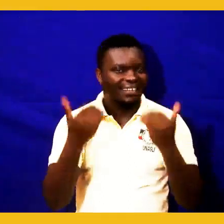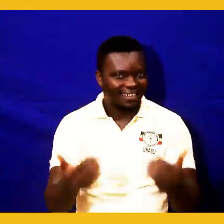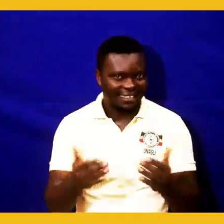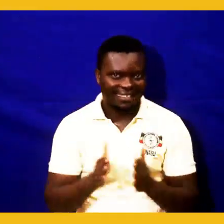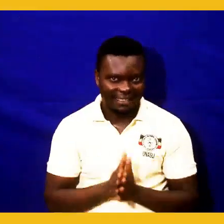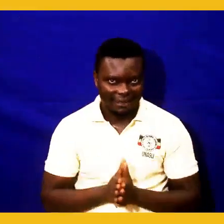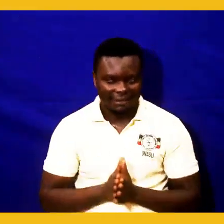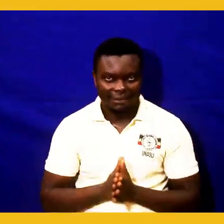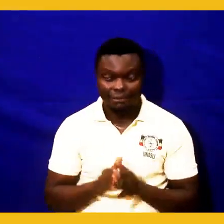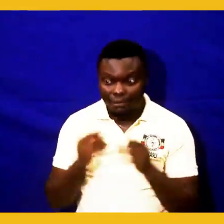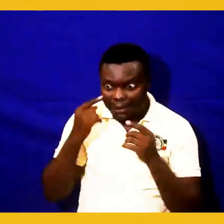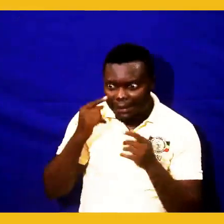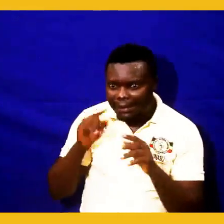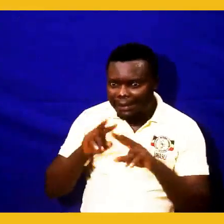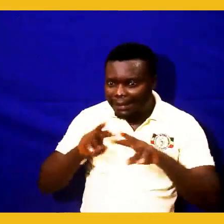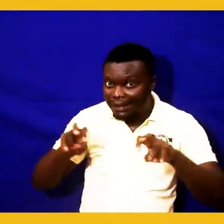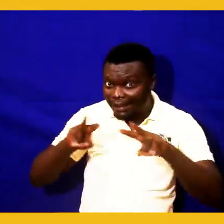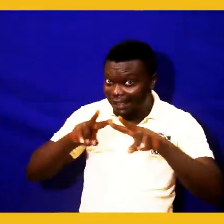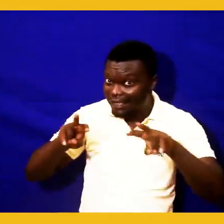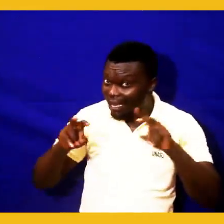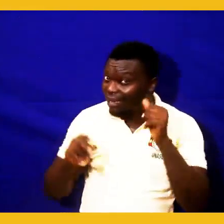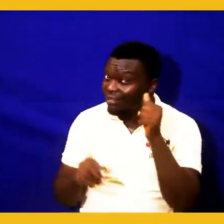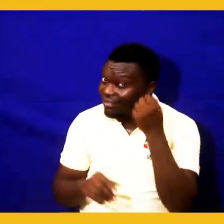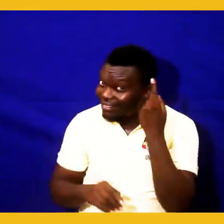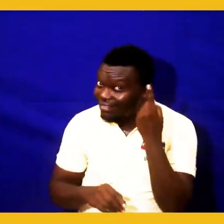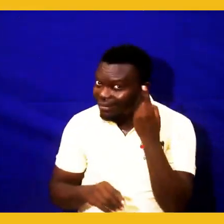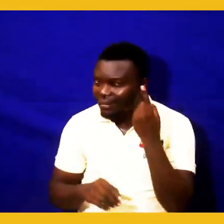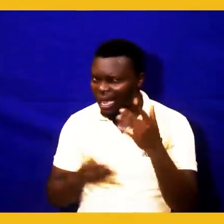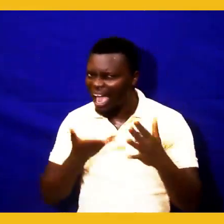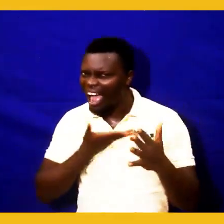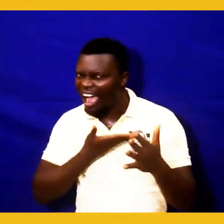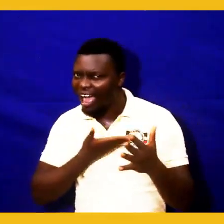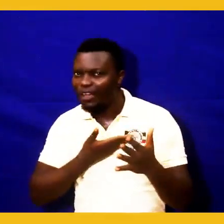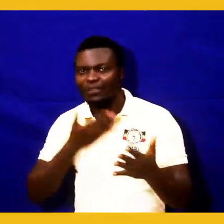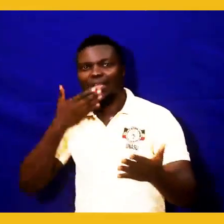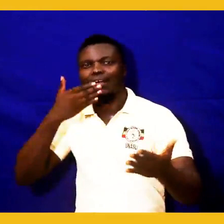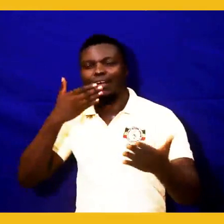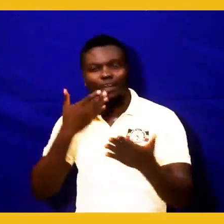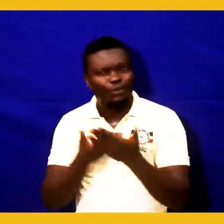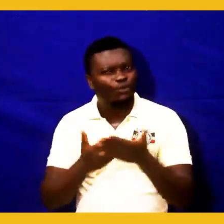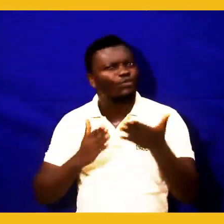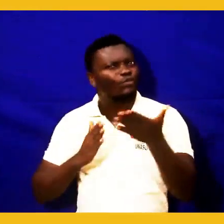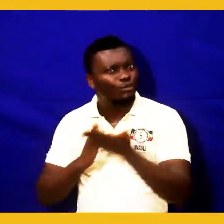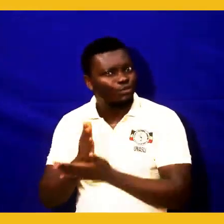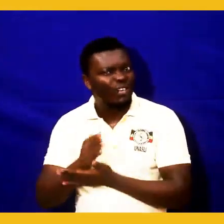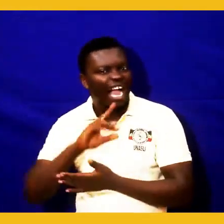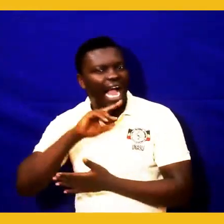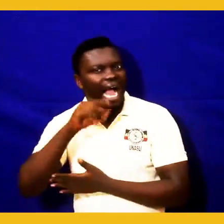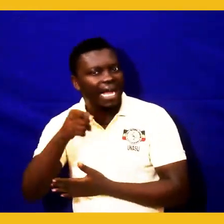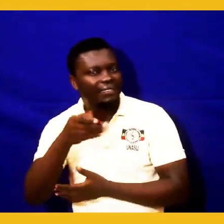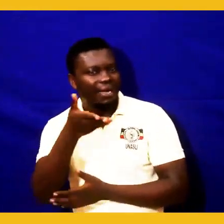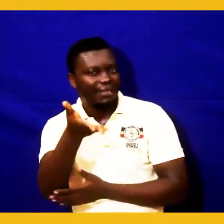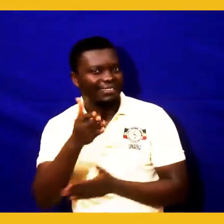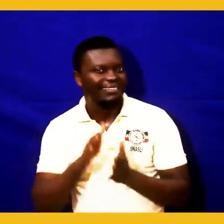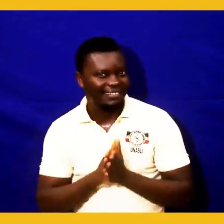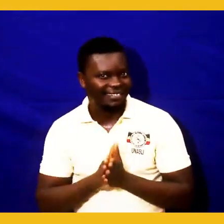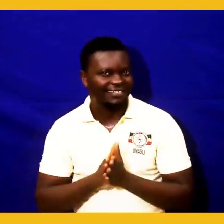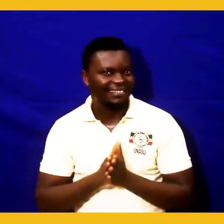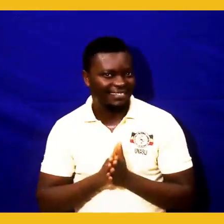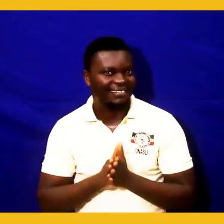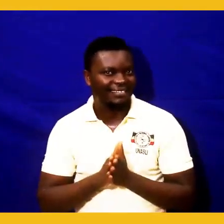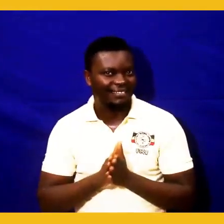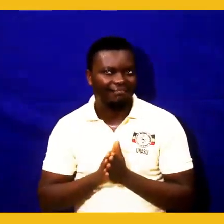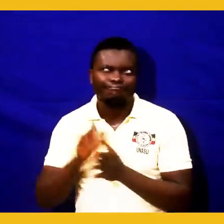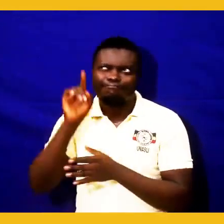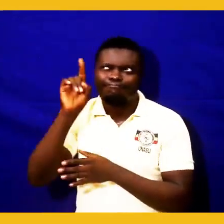Alright, now let's check and see whether we have the right answers